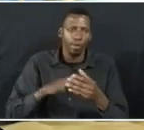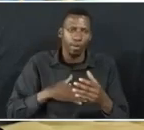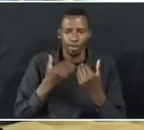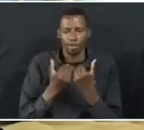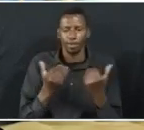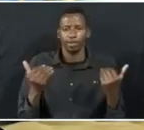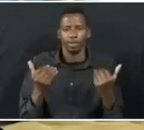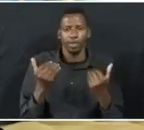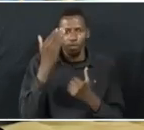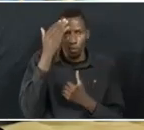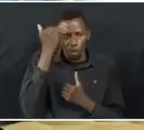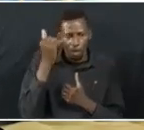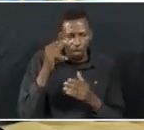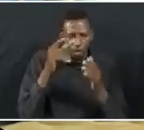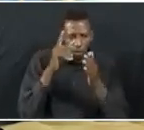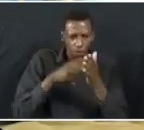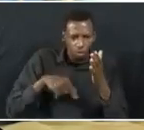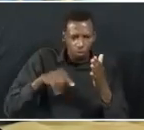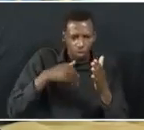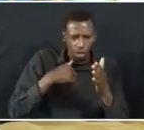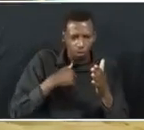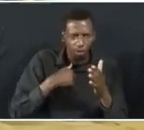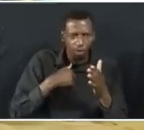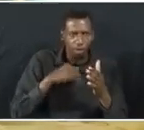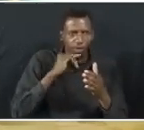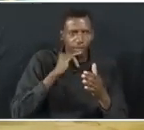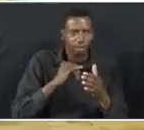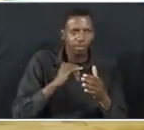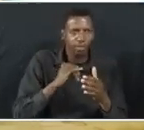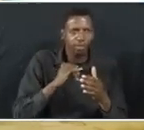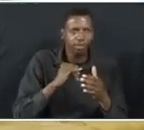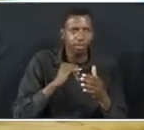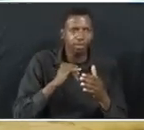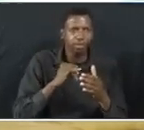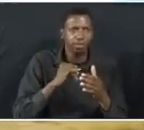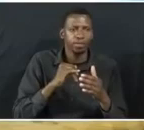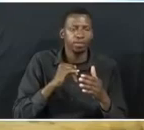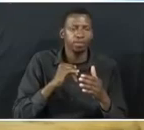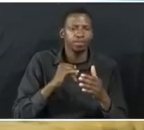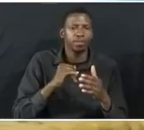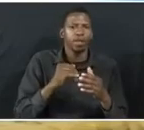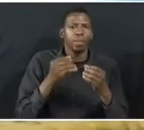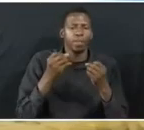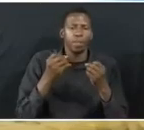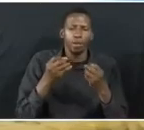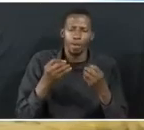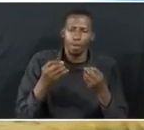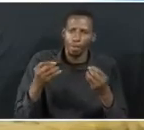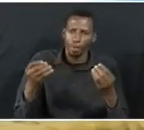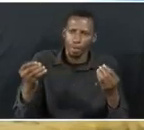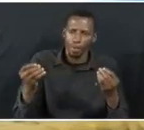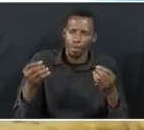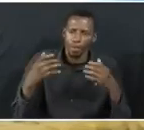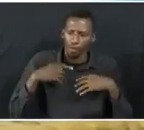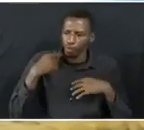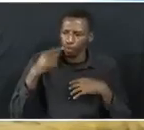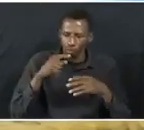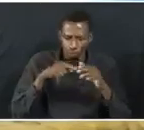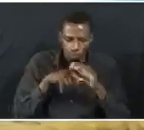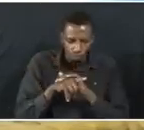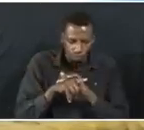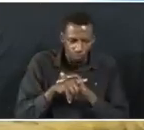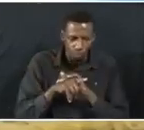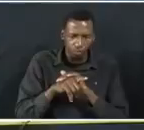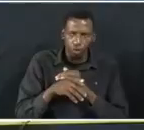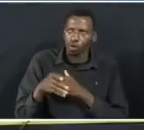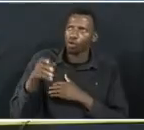Because what we are having is a cycle of ungodly people venturing into a godly institution